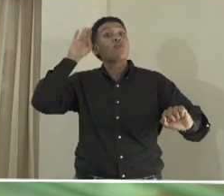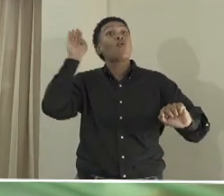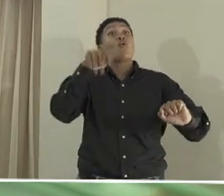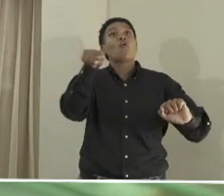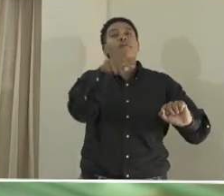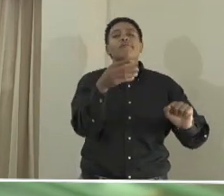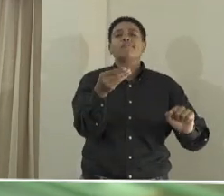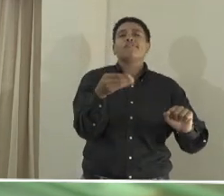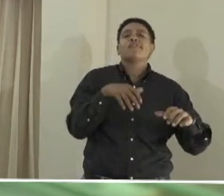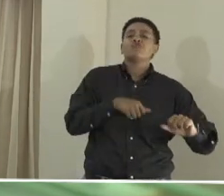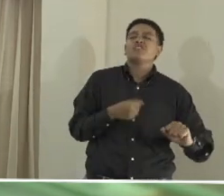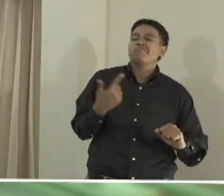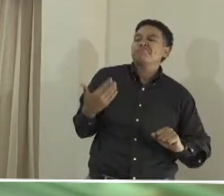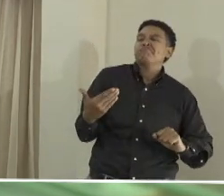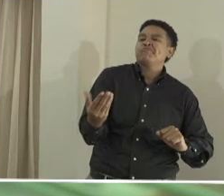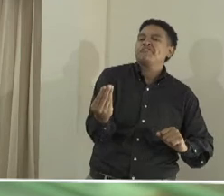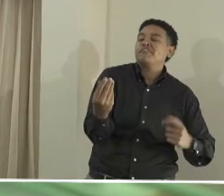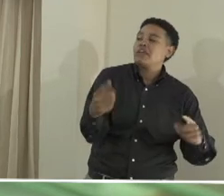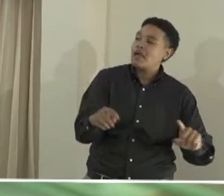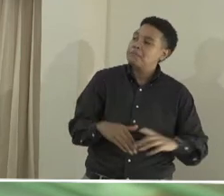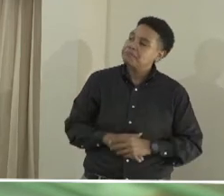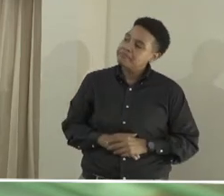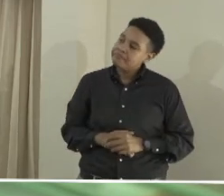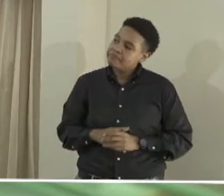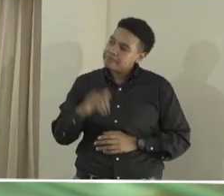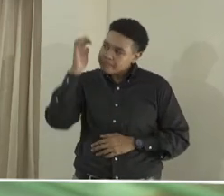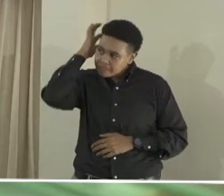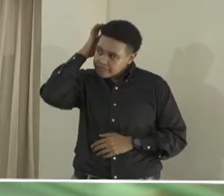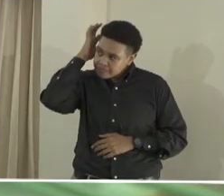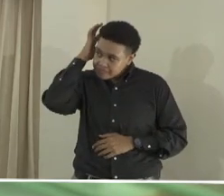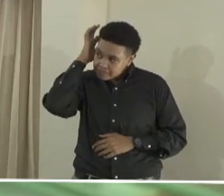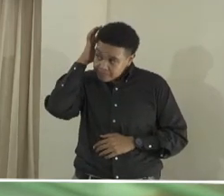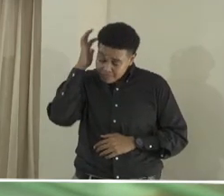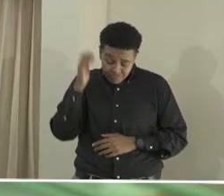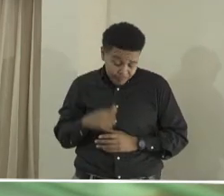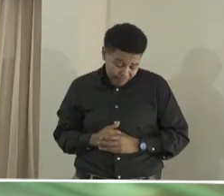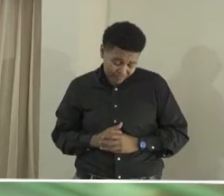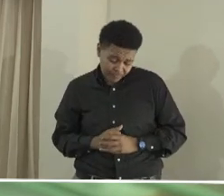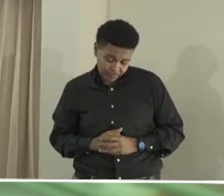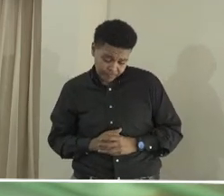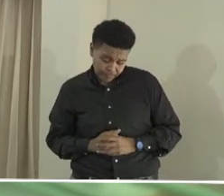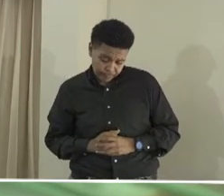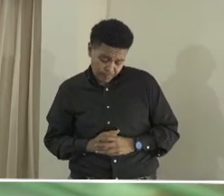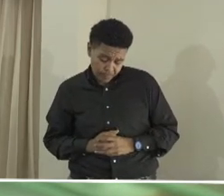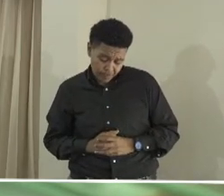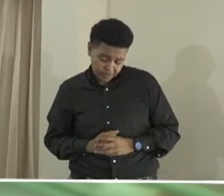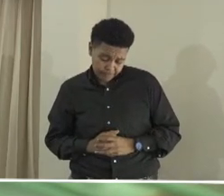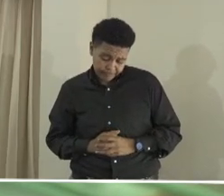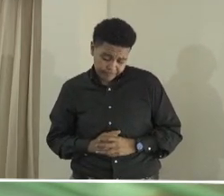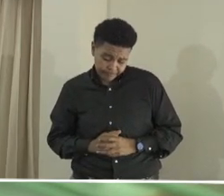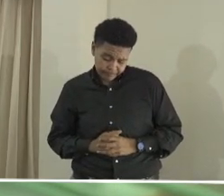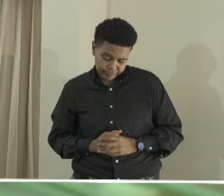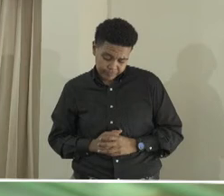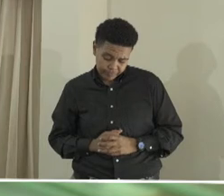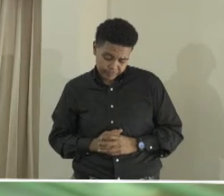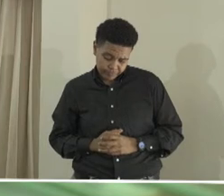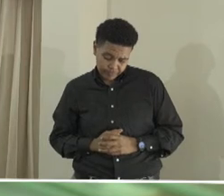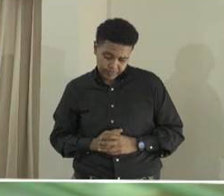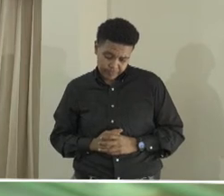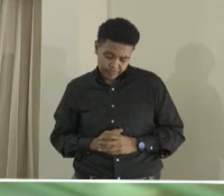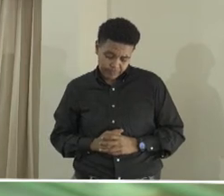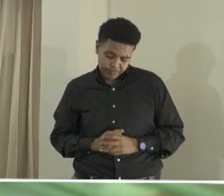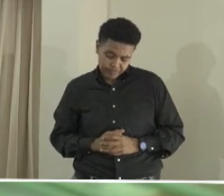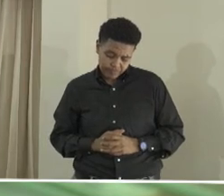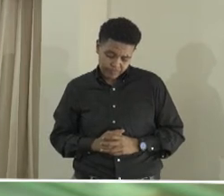extent, not to put it too severely. The punishment inflicted on